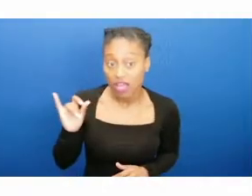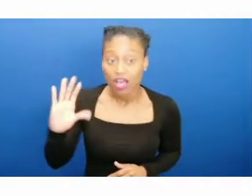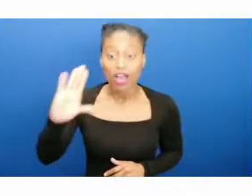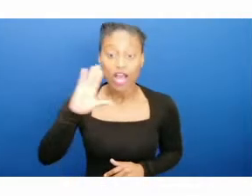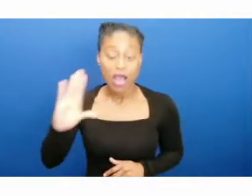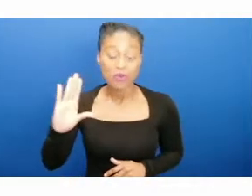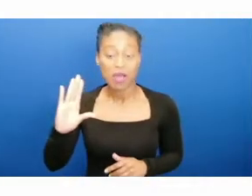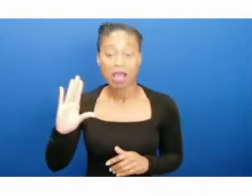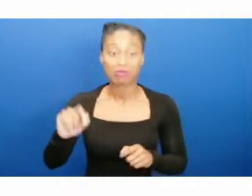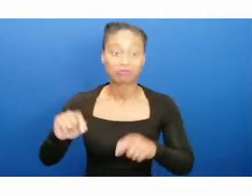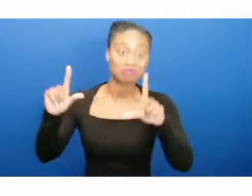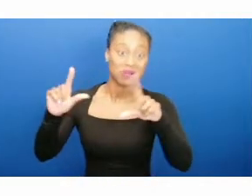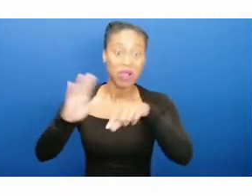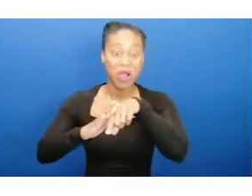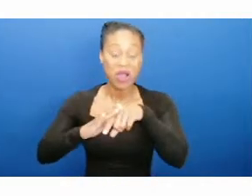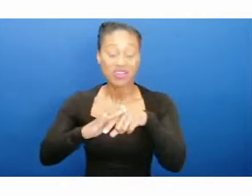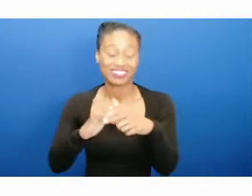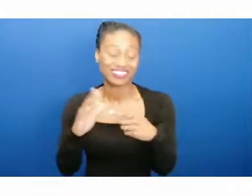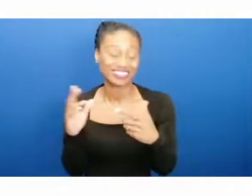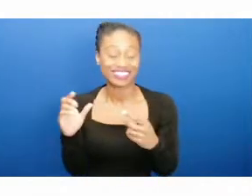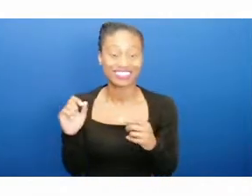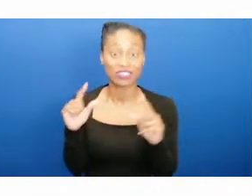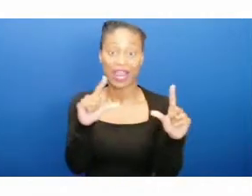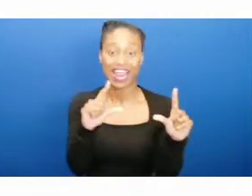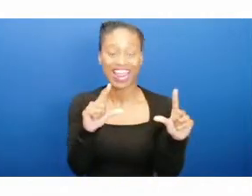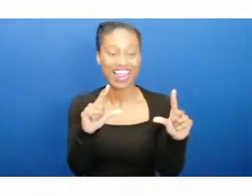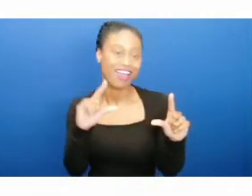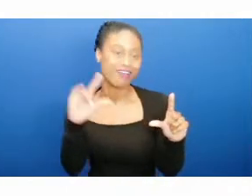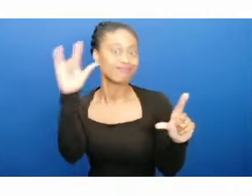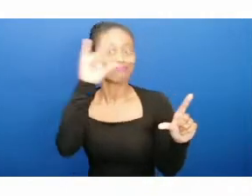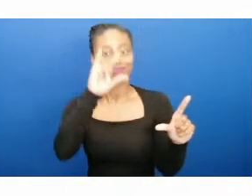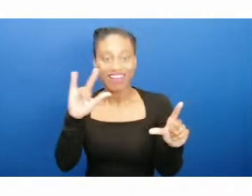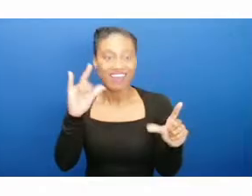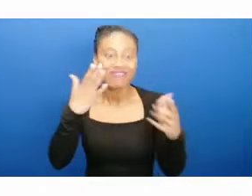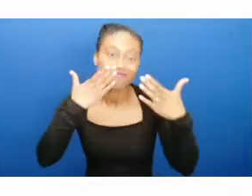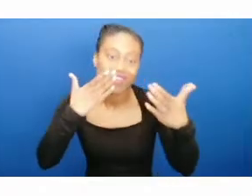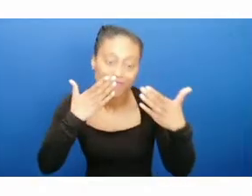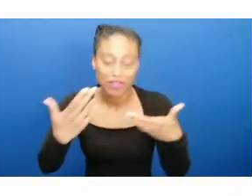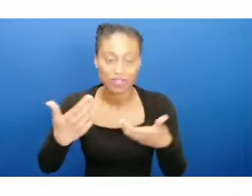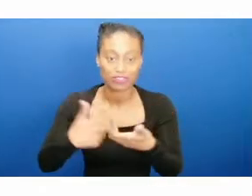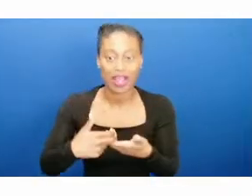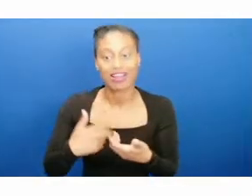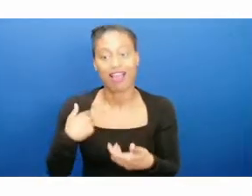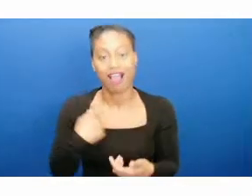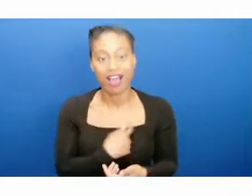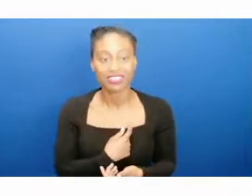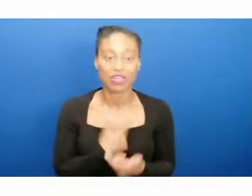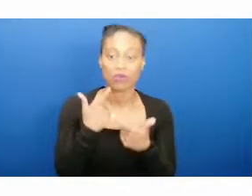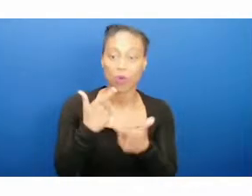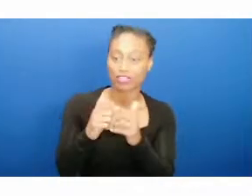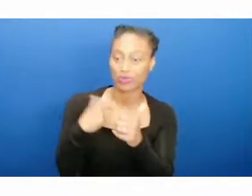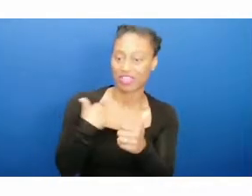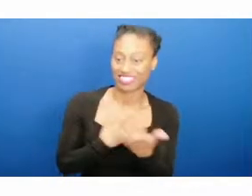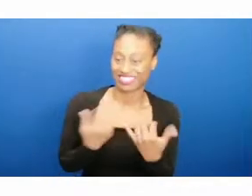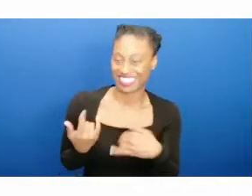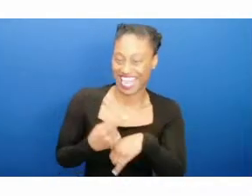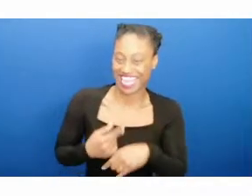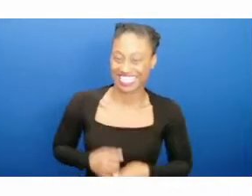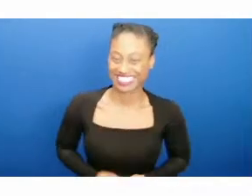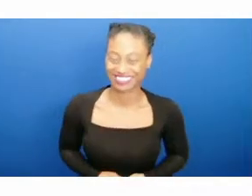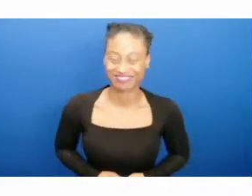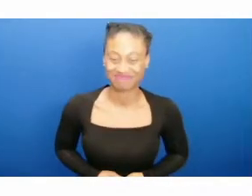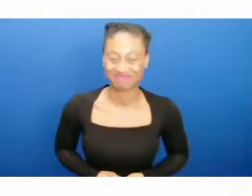you up on the screen to show you some love, just to share our thanks for you watching with us today. All